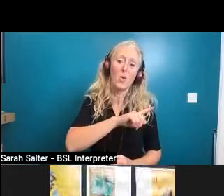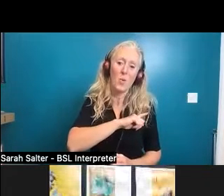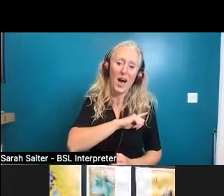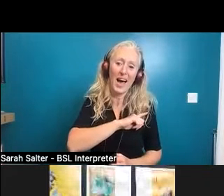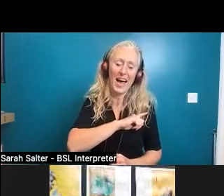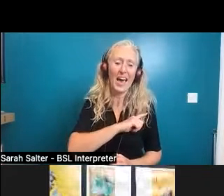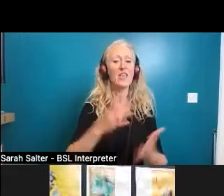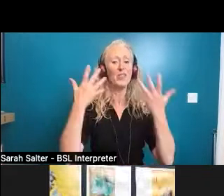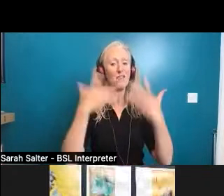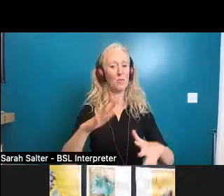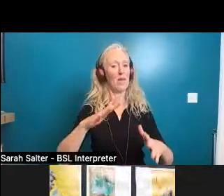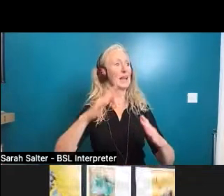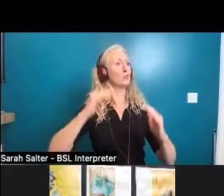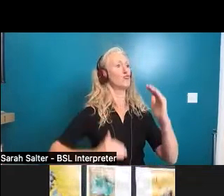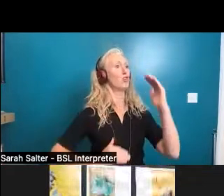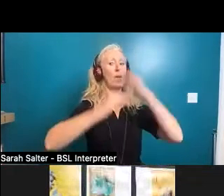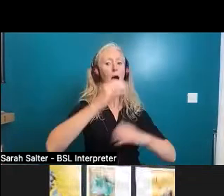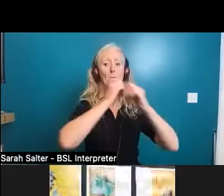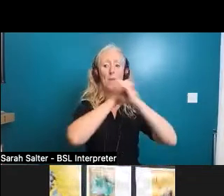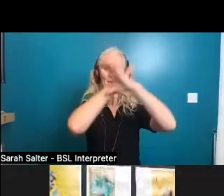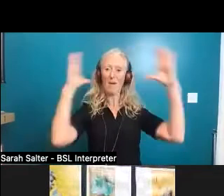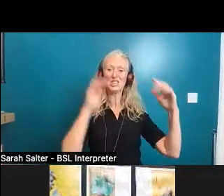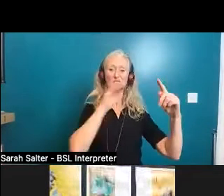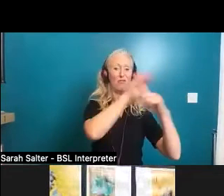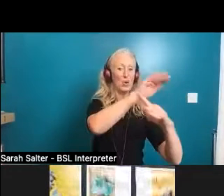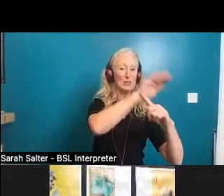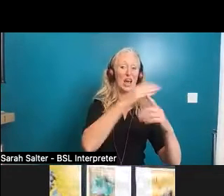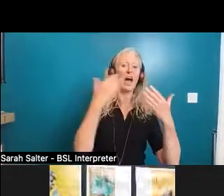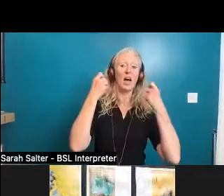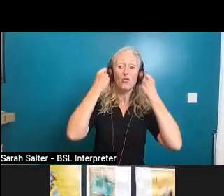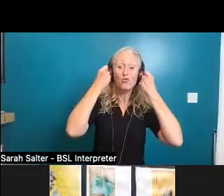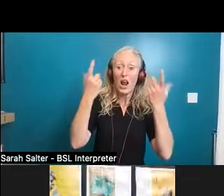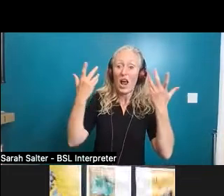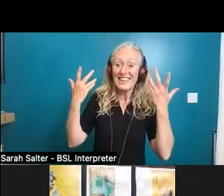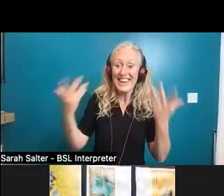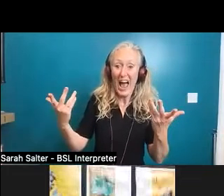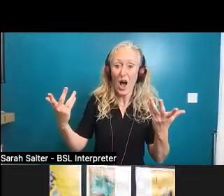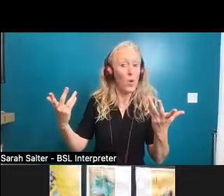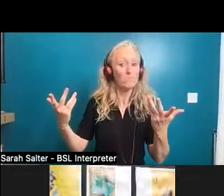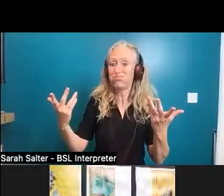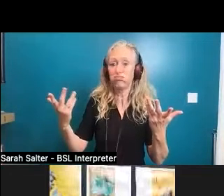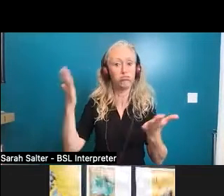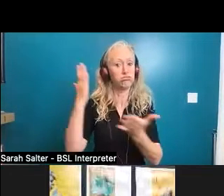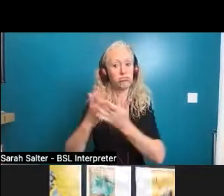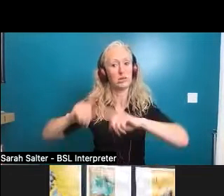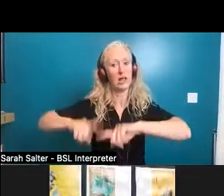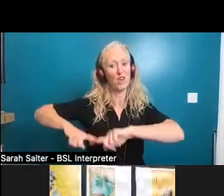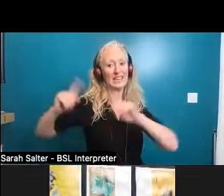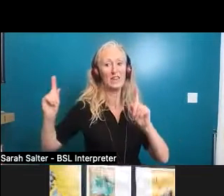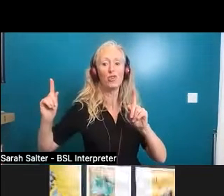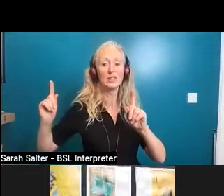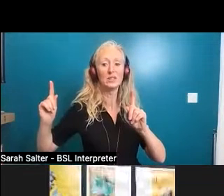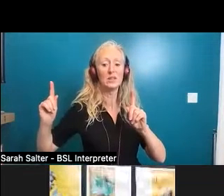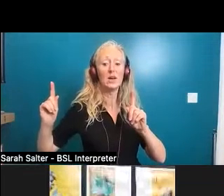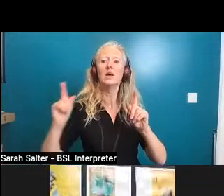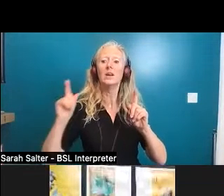they'd imagined for their child. And I offer that by way of some comfort, which is to say that, many children